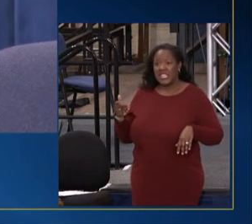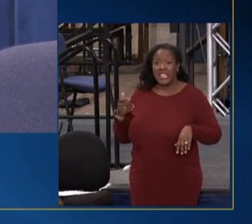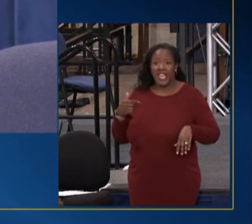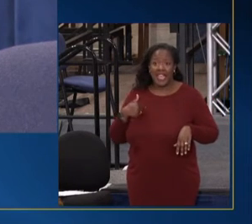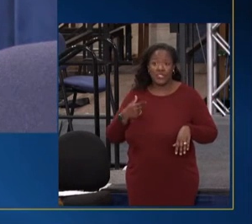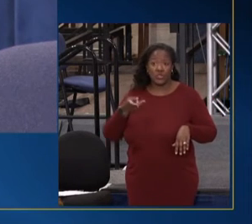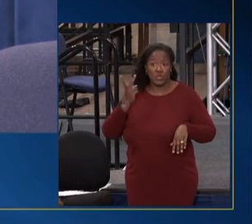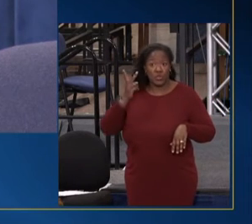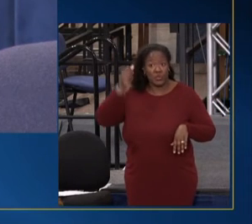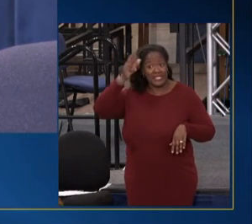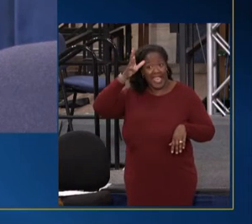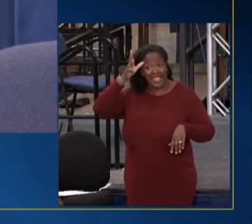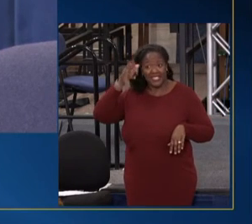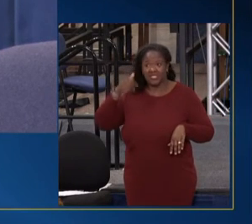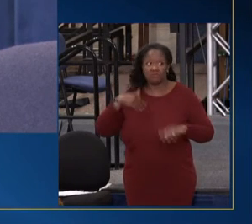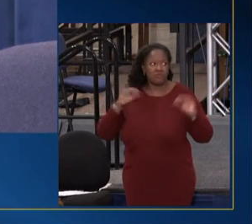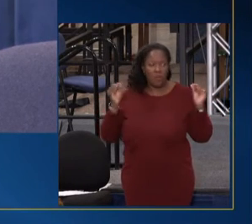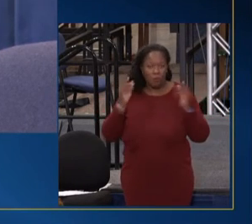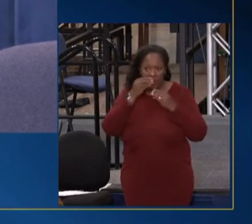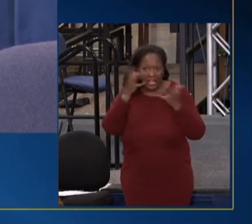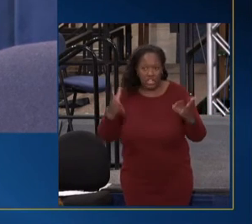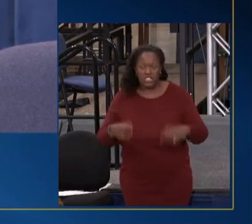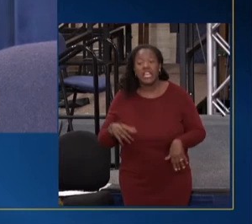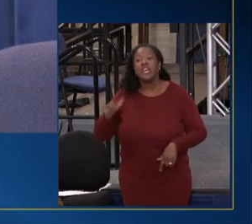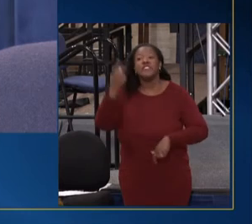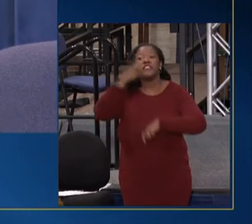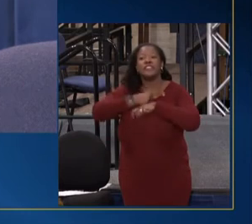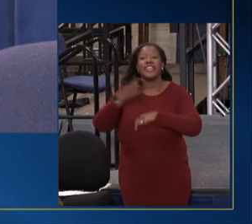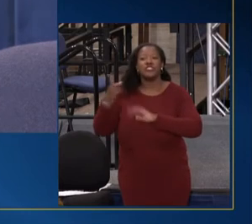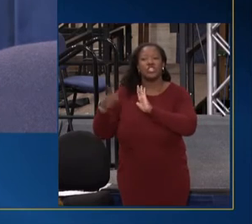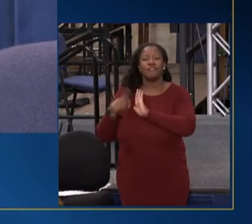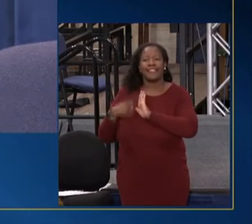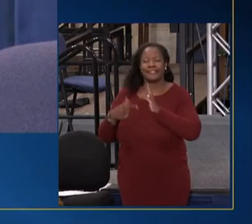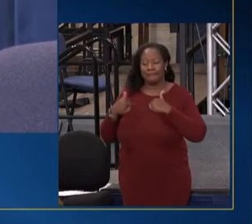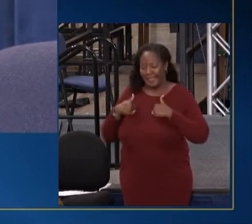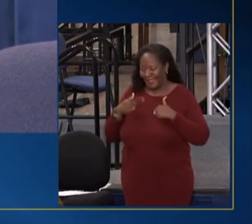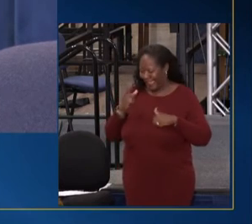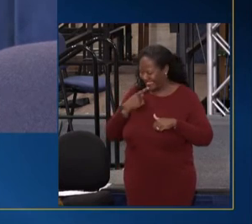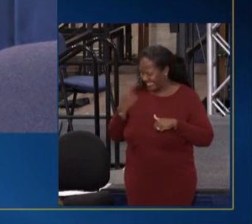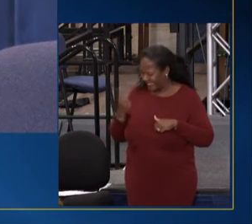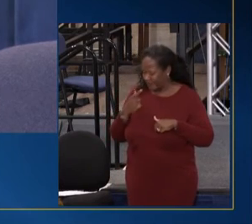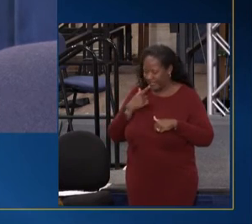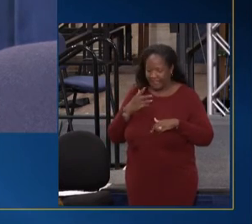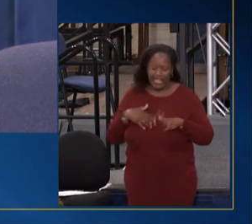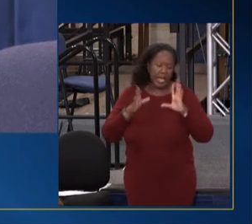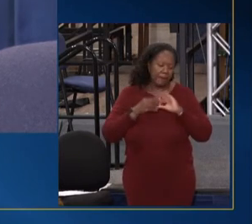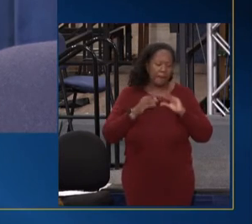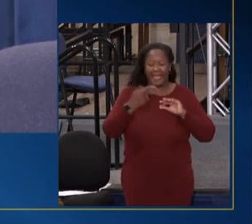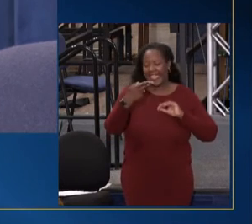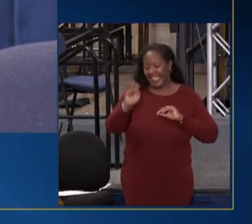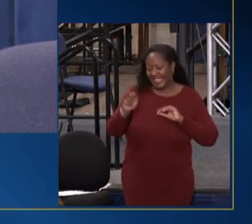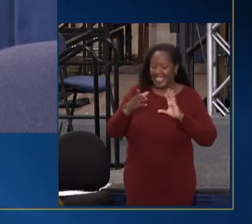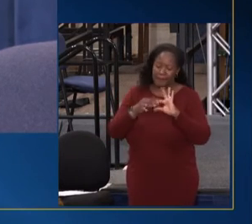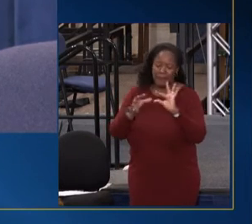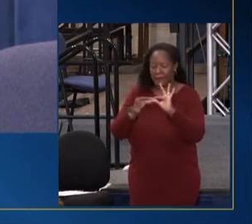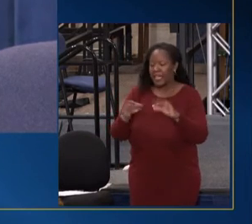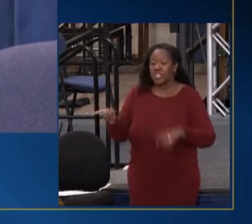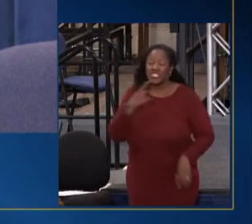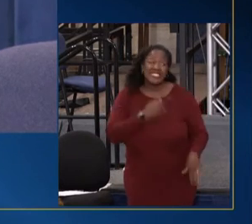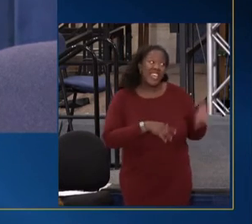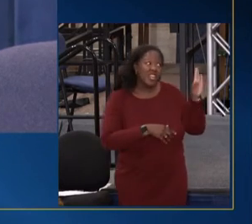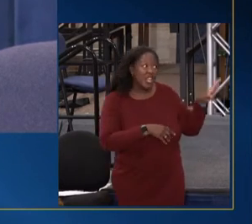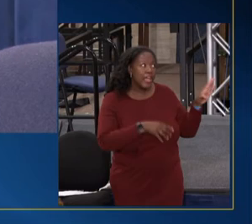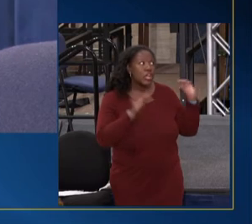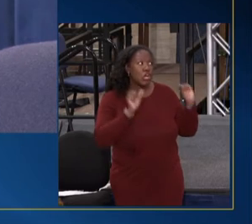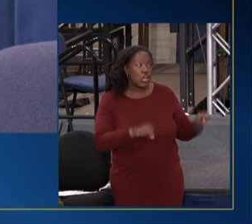daddies. Or even the other day, she corrected me. I don't remember the whole story, but I said something like, and then he, blah, blah, blah, blah, and she's like, daddy, it could be